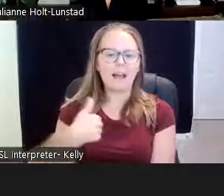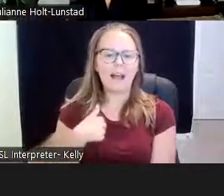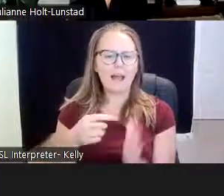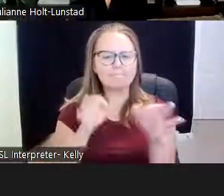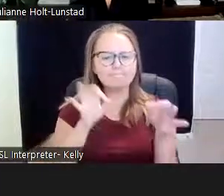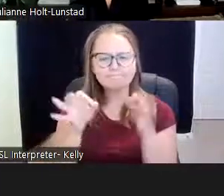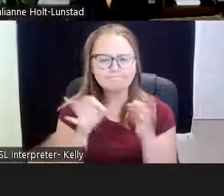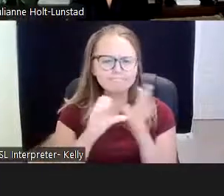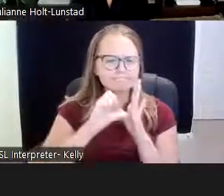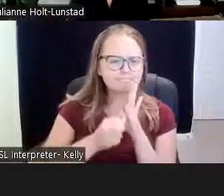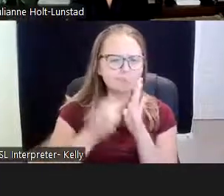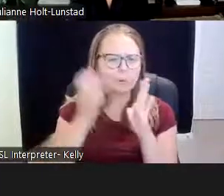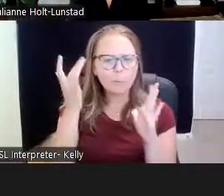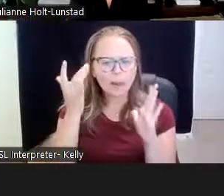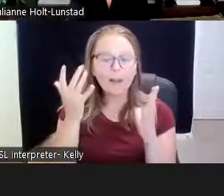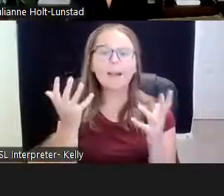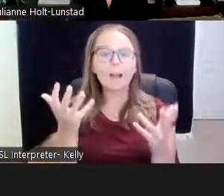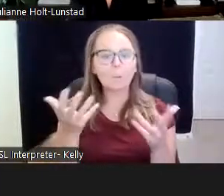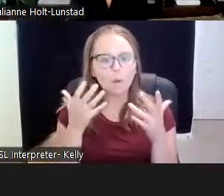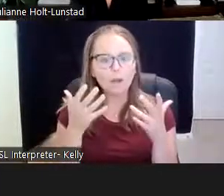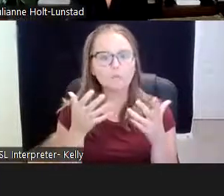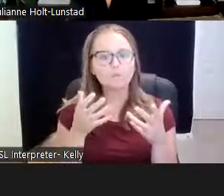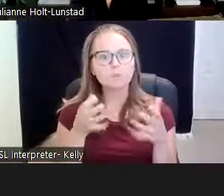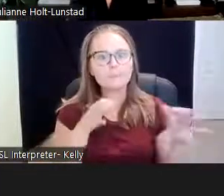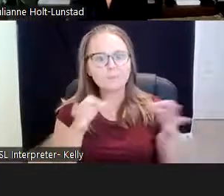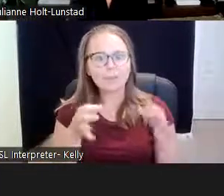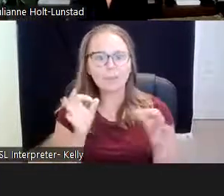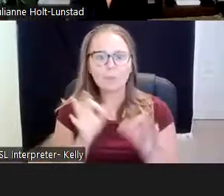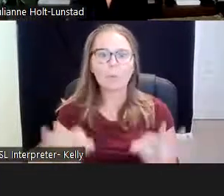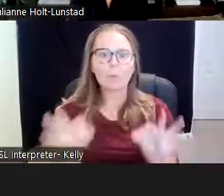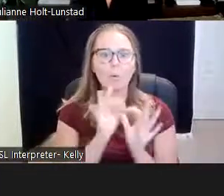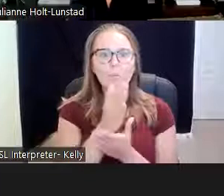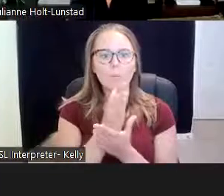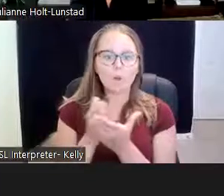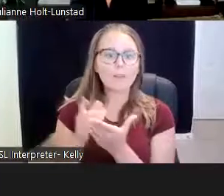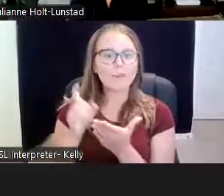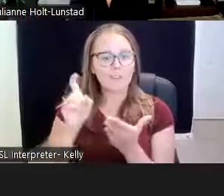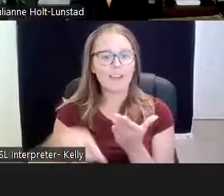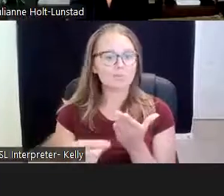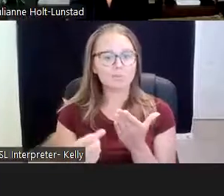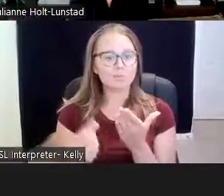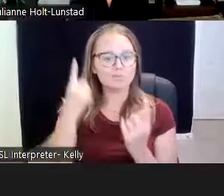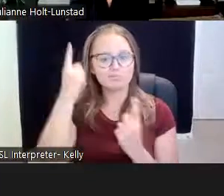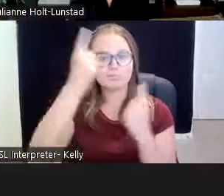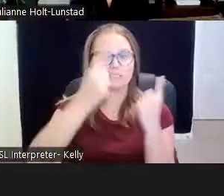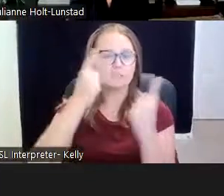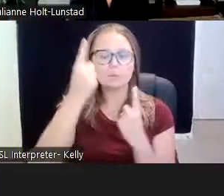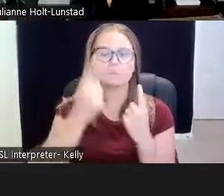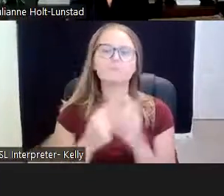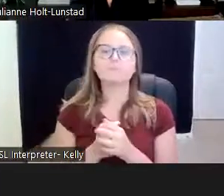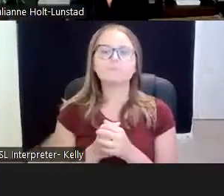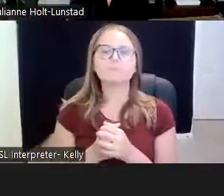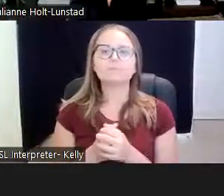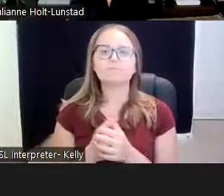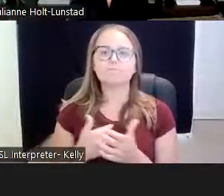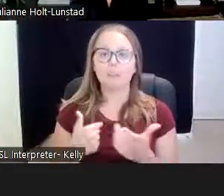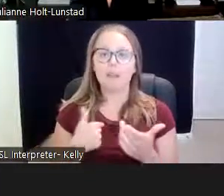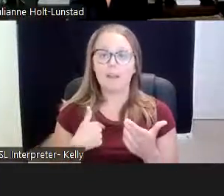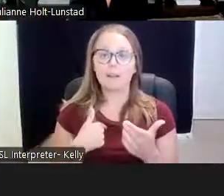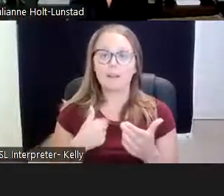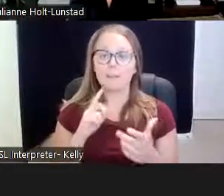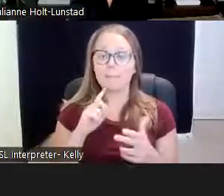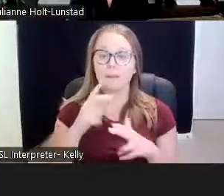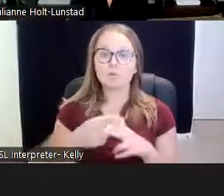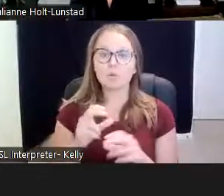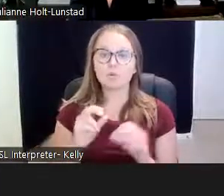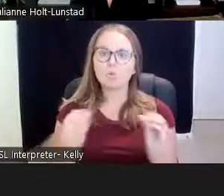to highlight some of these important components that we need to consider. But as I mentioned, no one